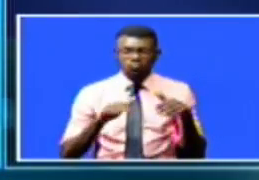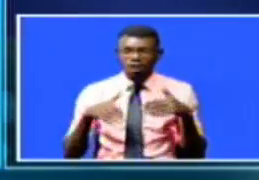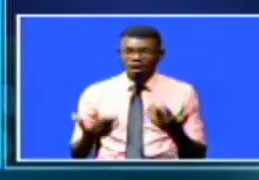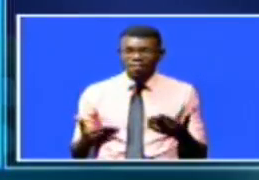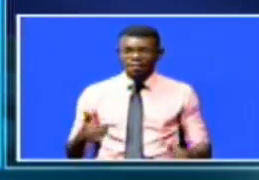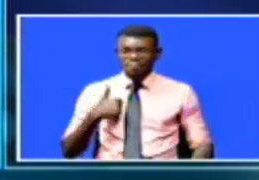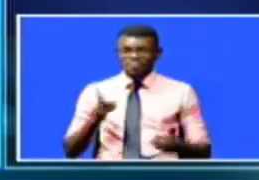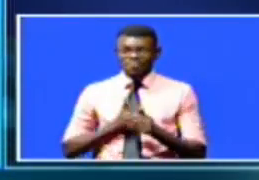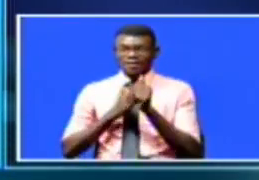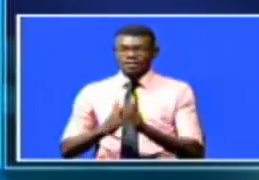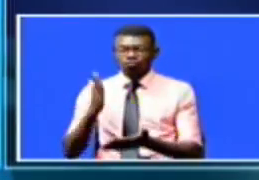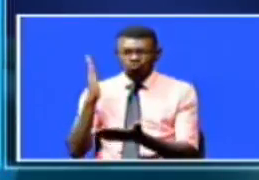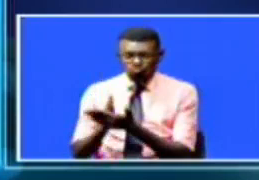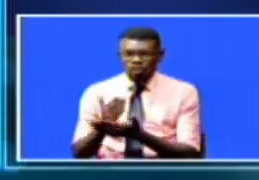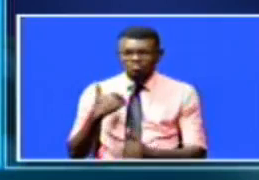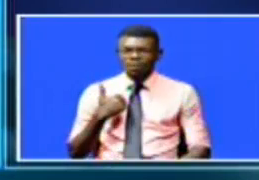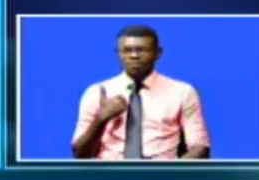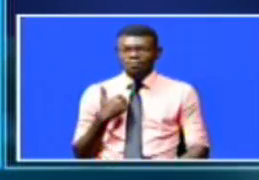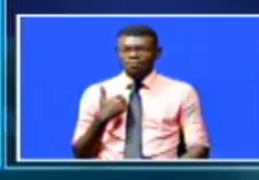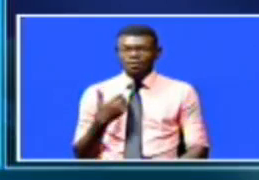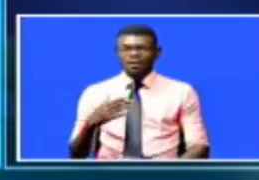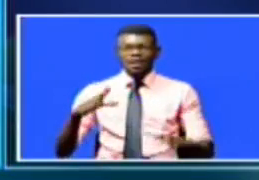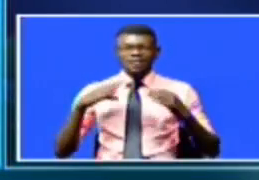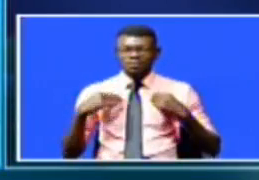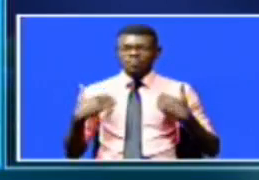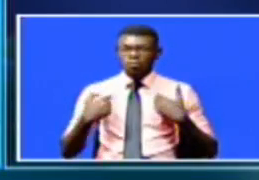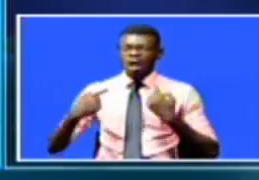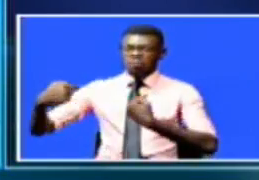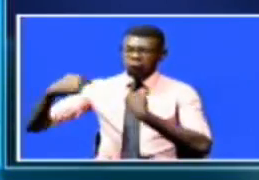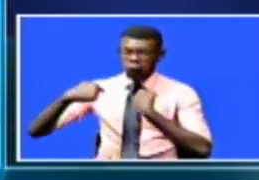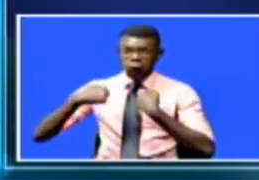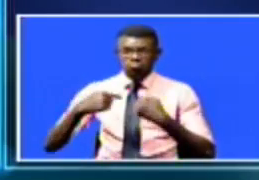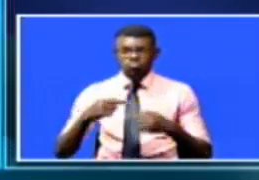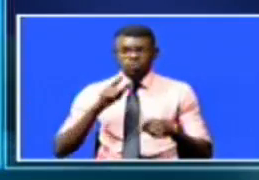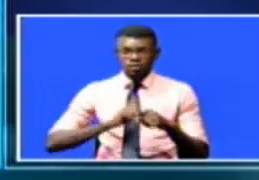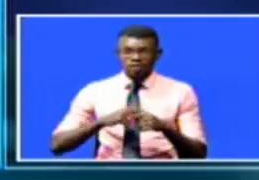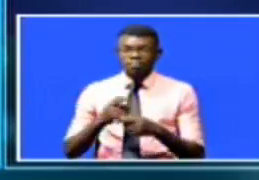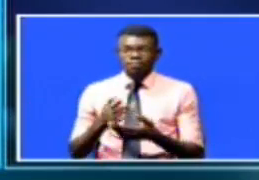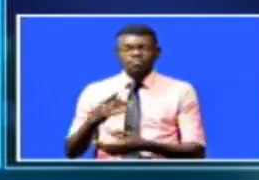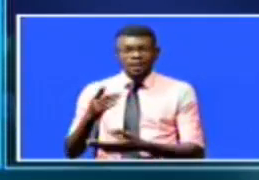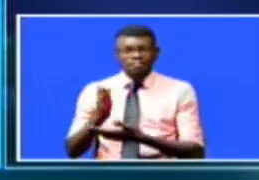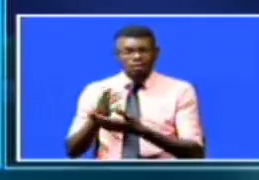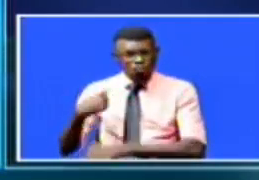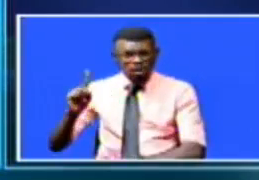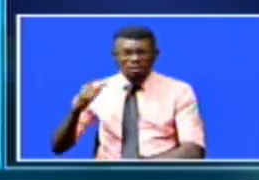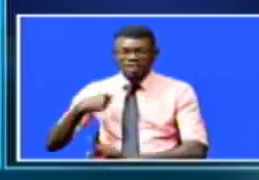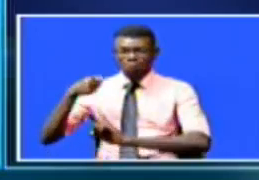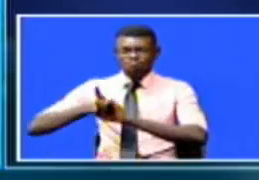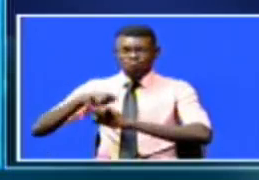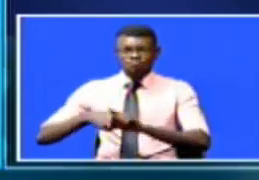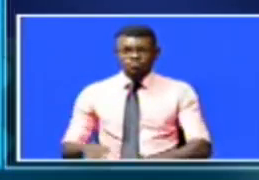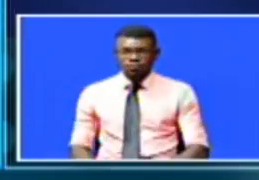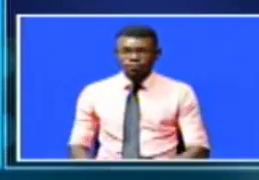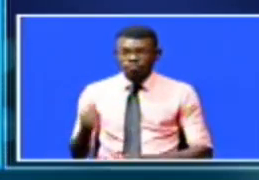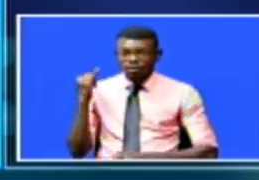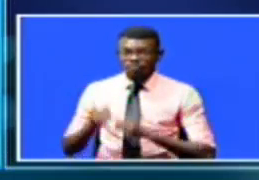for me, I have learned to accept criticism, but when it is right, I fight for the right. Final question. Do you still believe